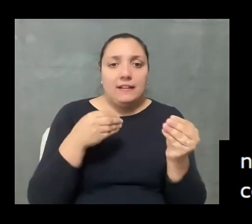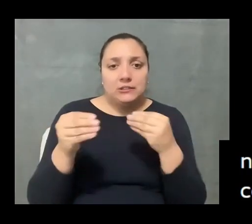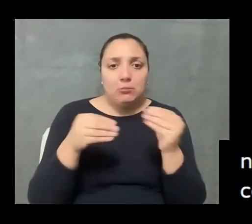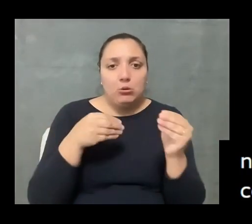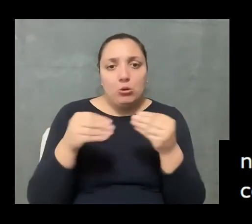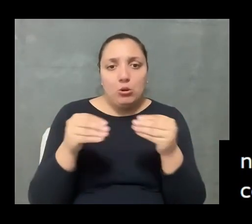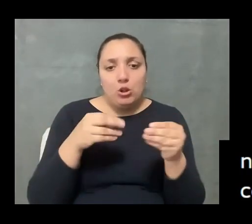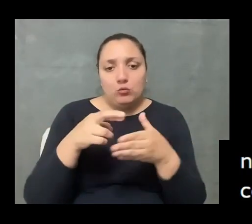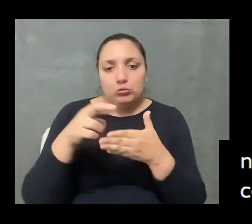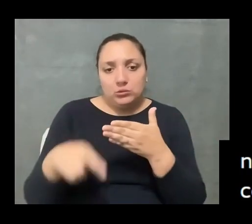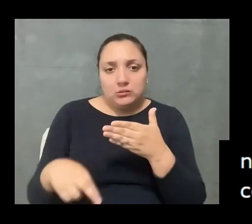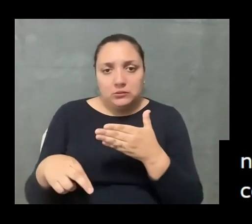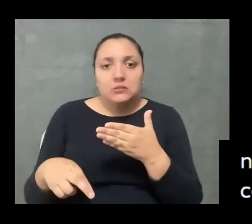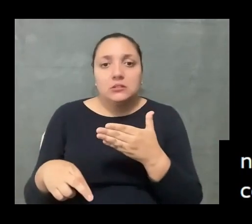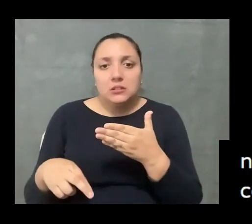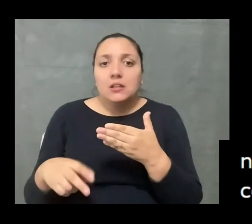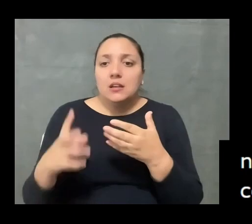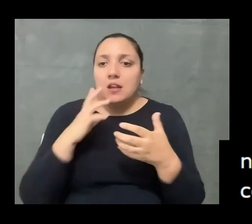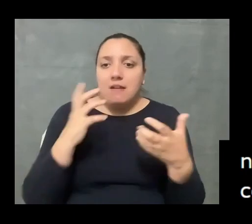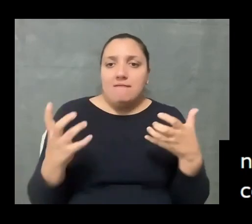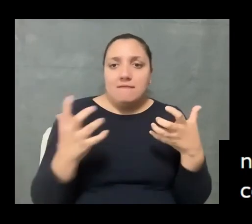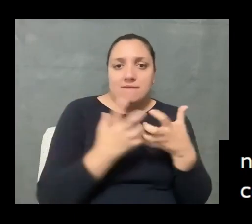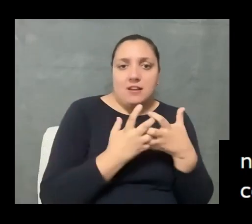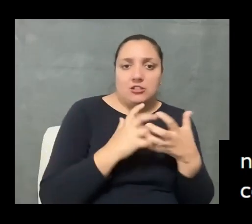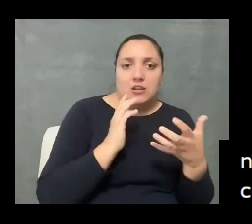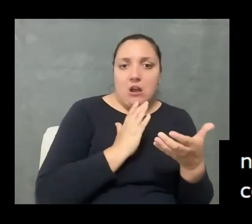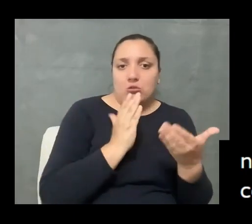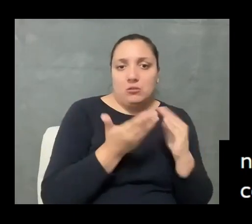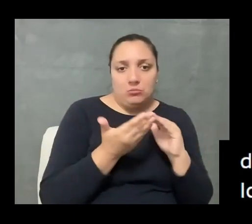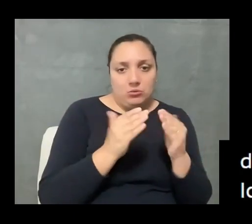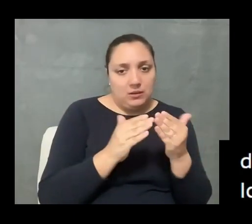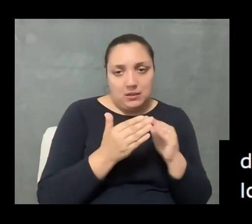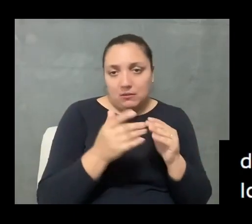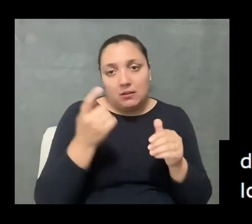also outcomes that are fitting to our community. Again, not one size fits all.